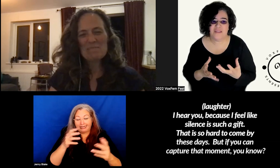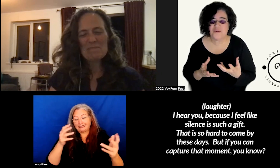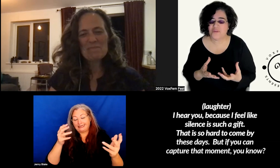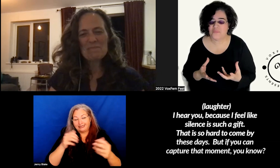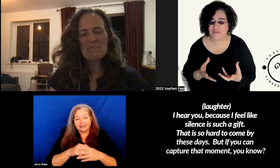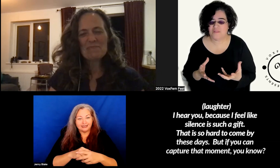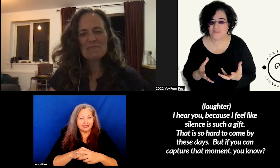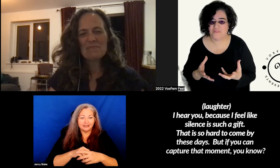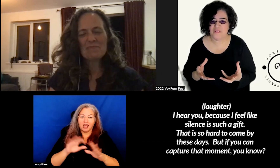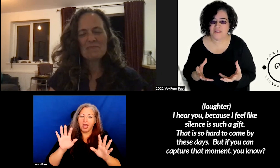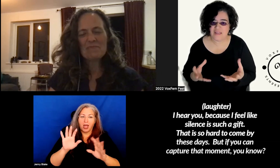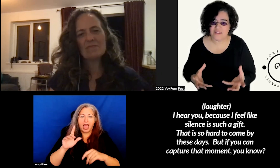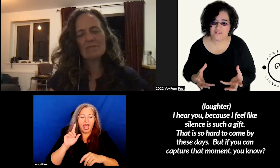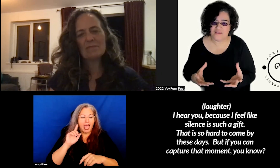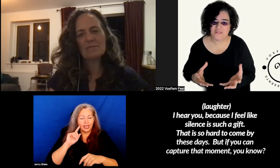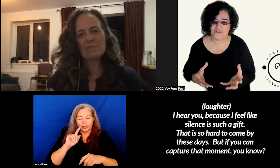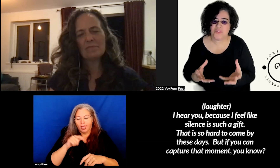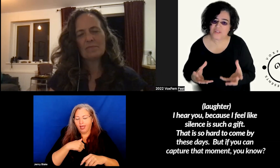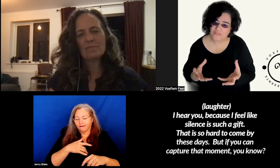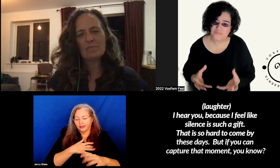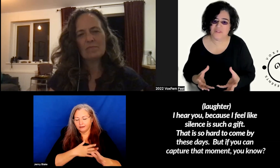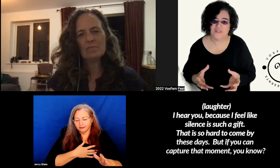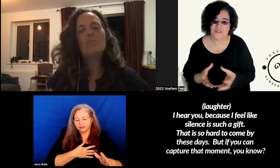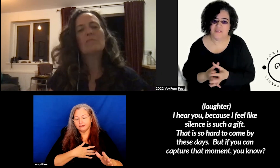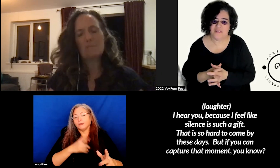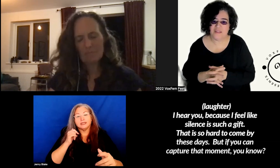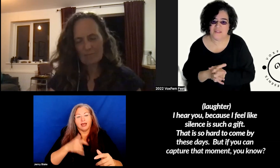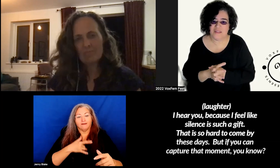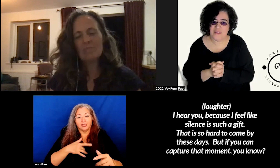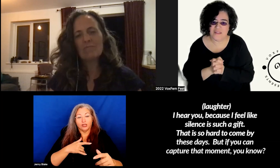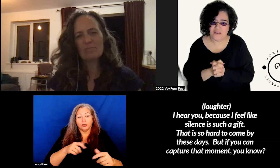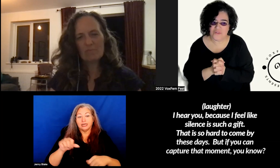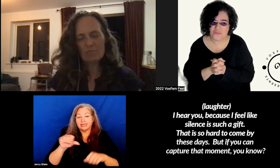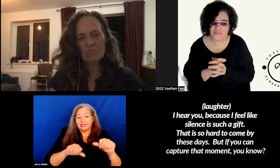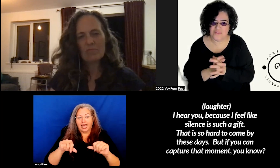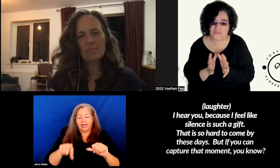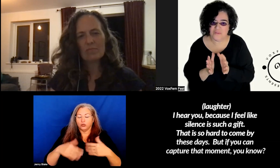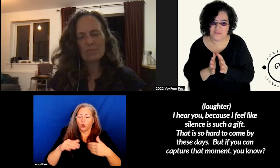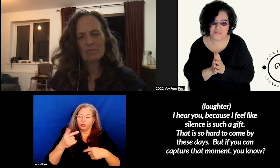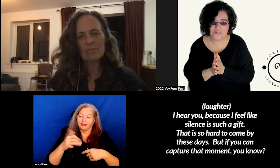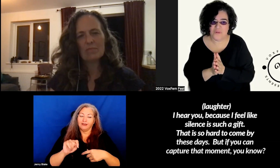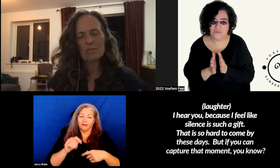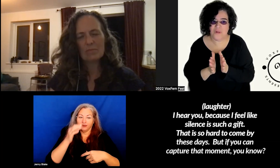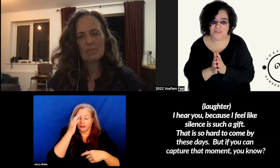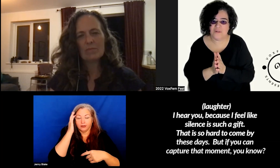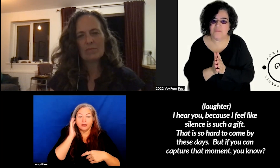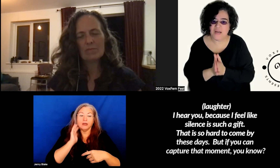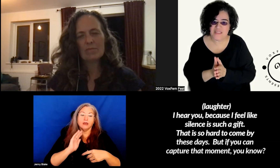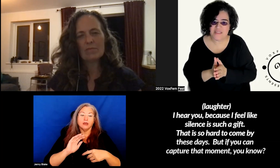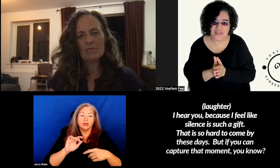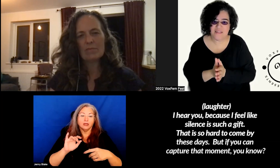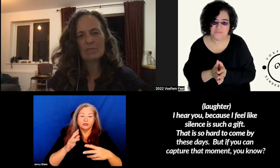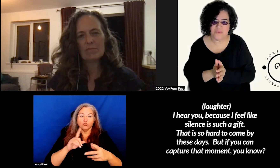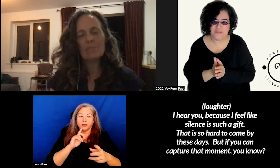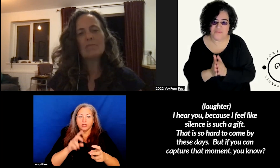I hear you, because I feel like silence is such a gift that it's just is so hard to come by